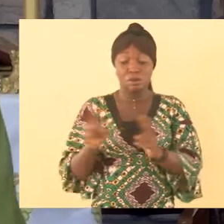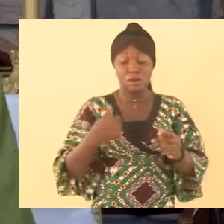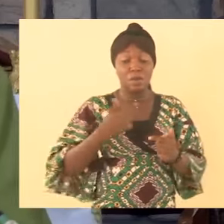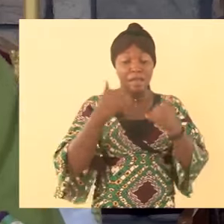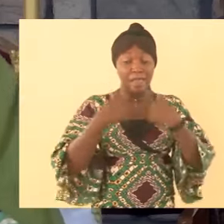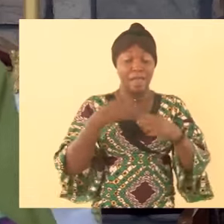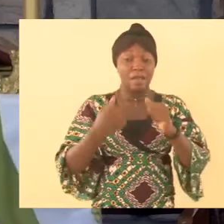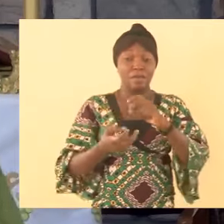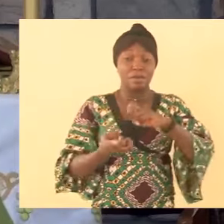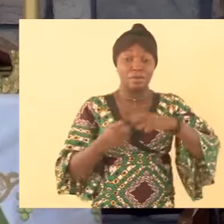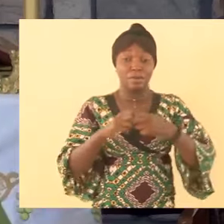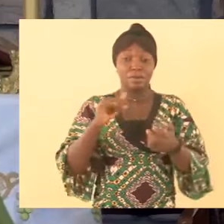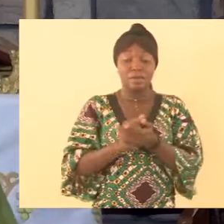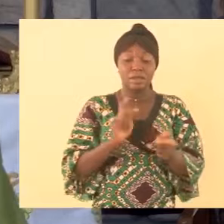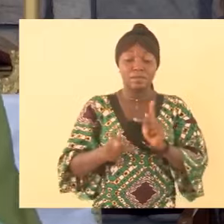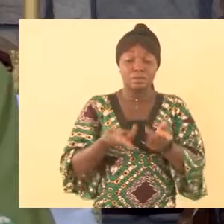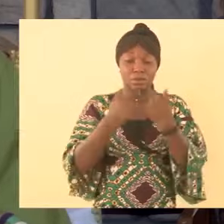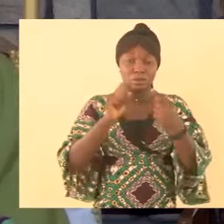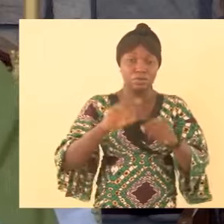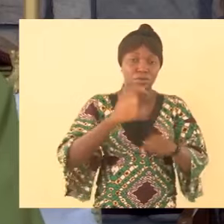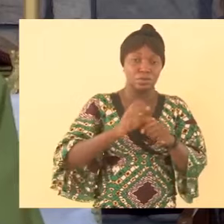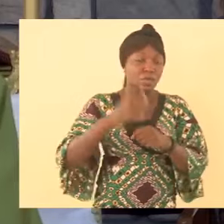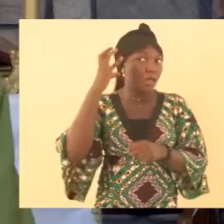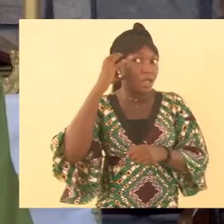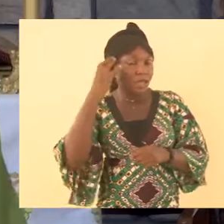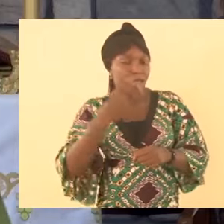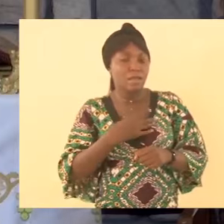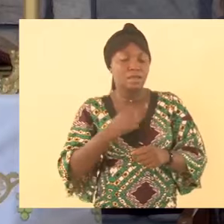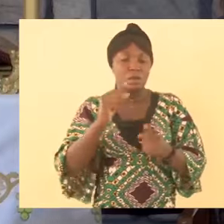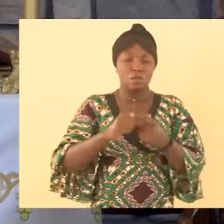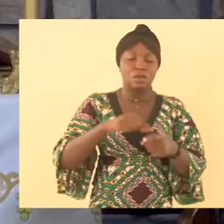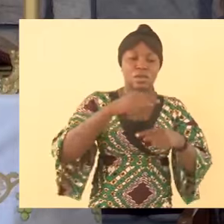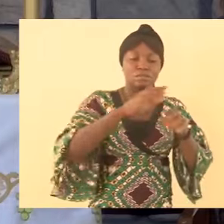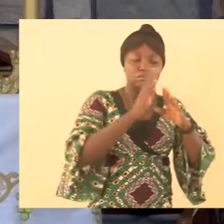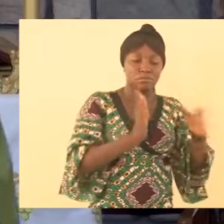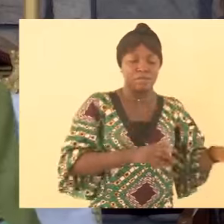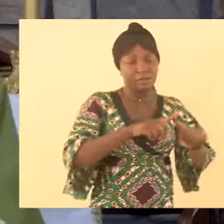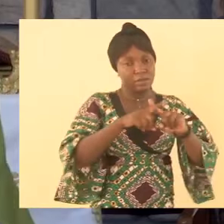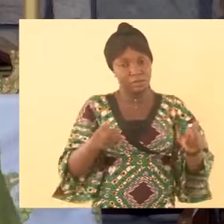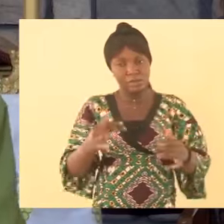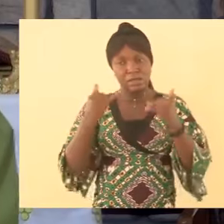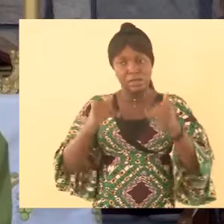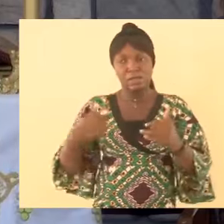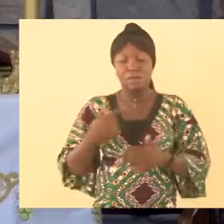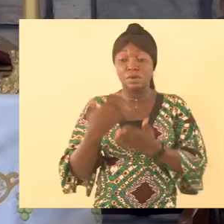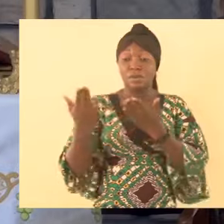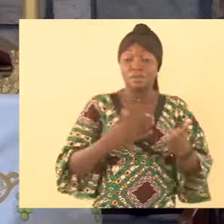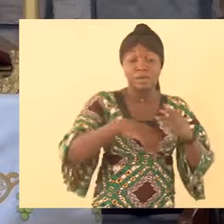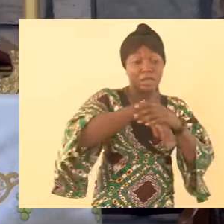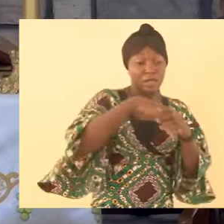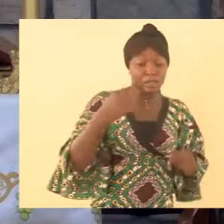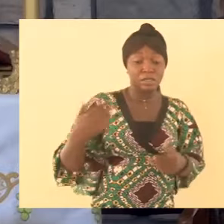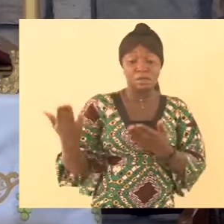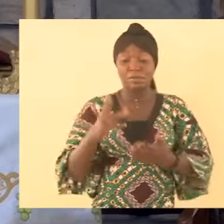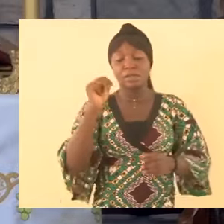We have a problem that people come to church and they hear the word of God and they live differently when they go out. But now, we are bringing the ethos of outside,